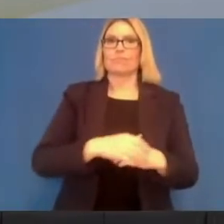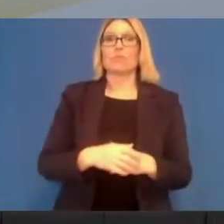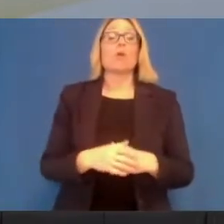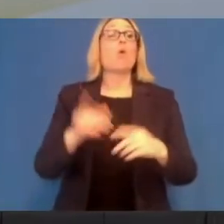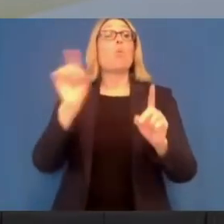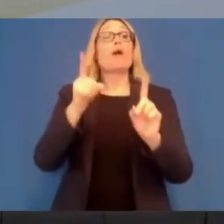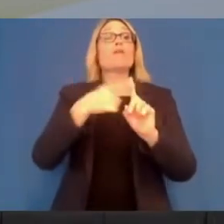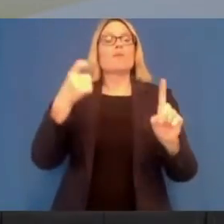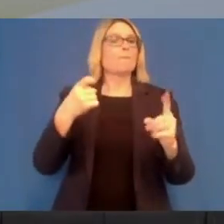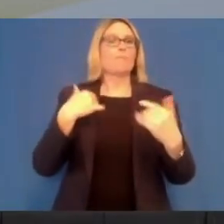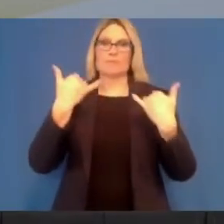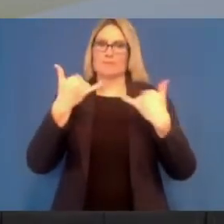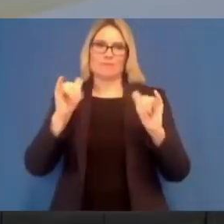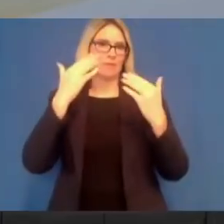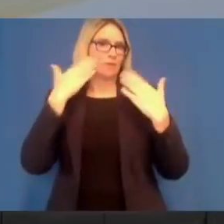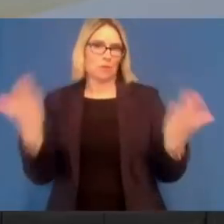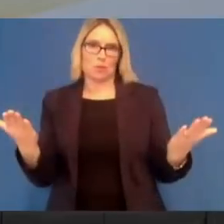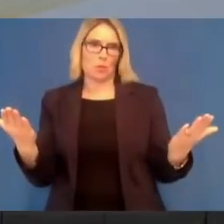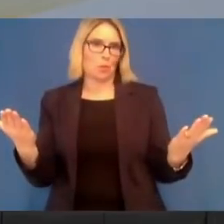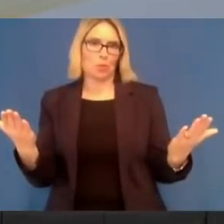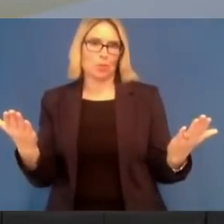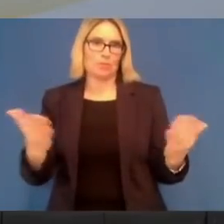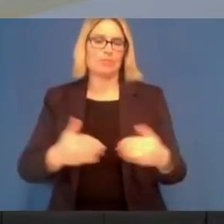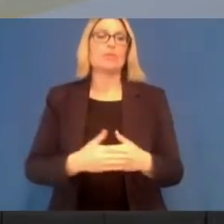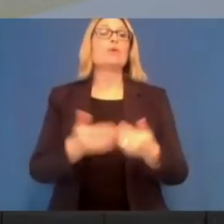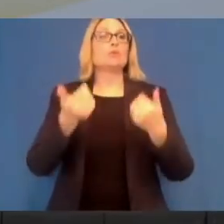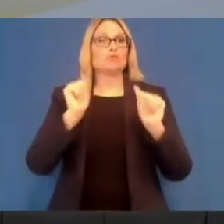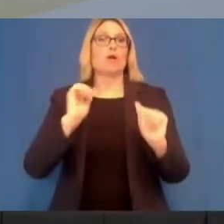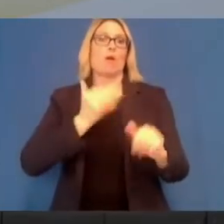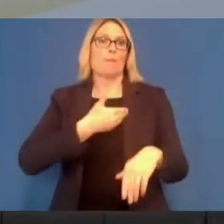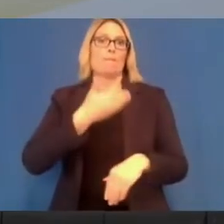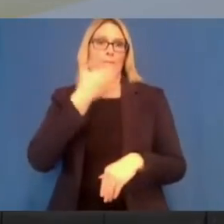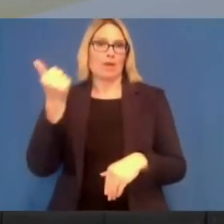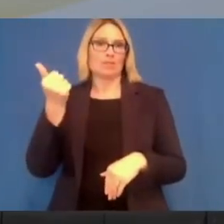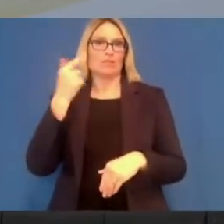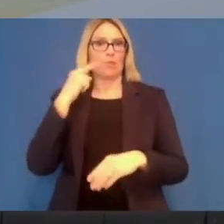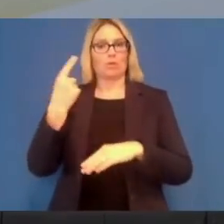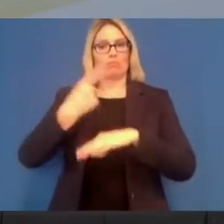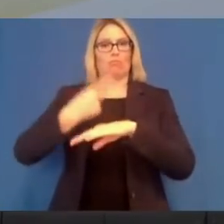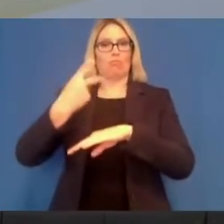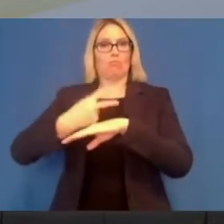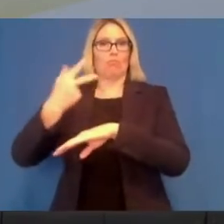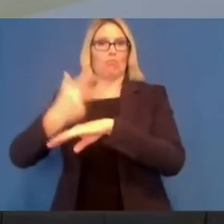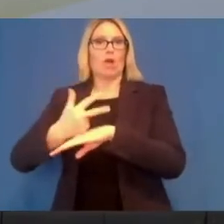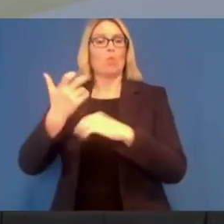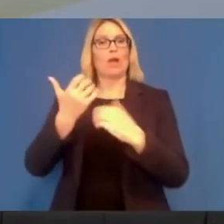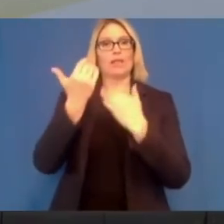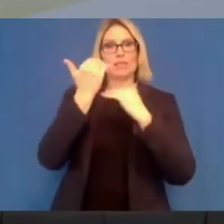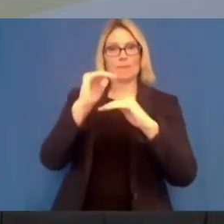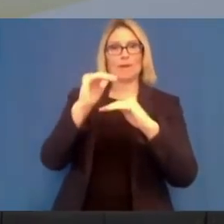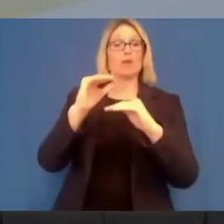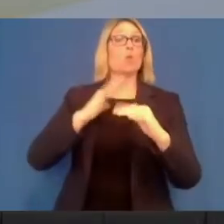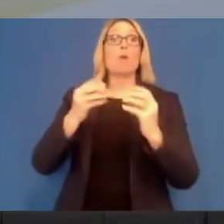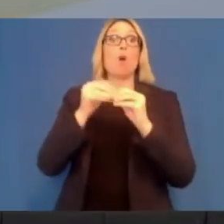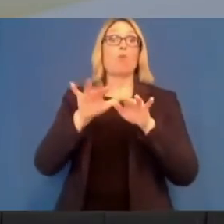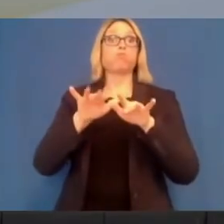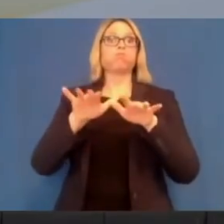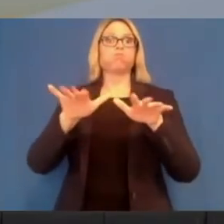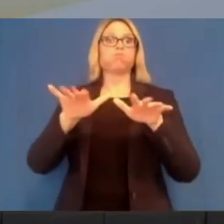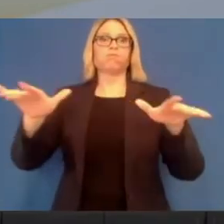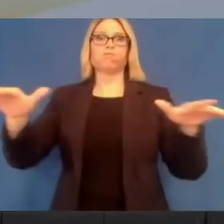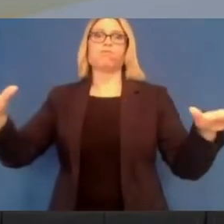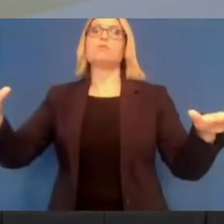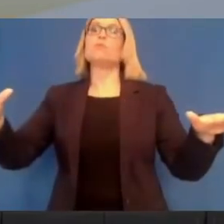So we are trying to make sure that we do the best we can in the next couple of days to limit any further transmission in this province.